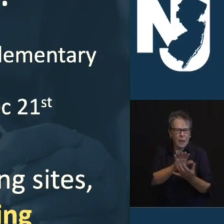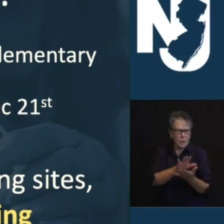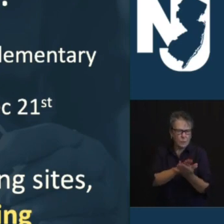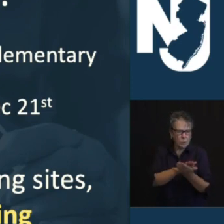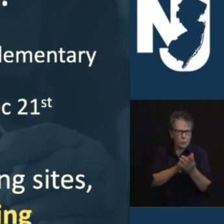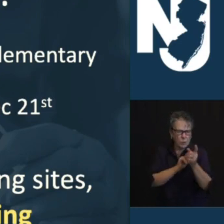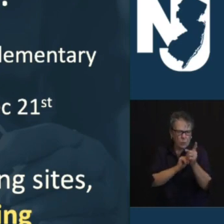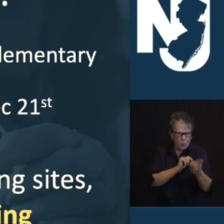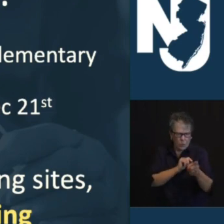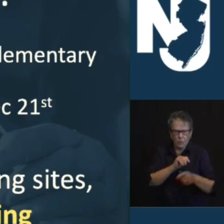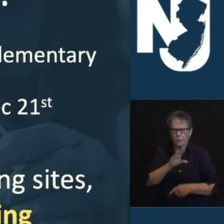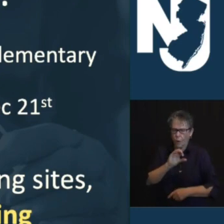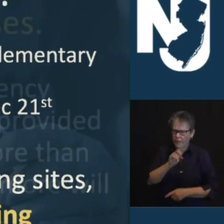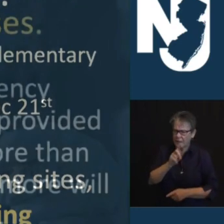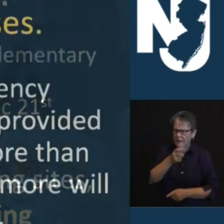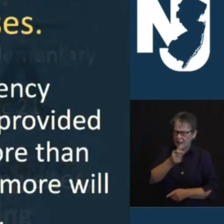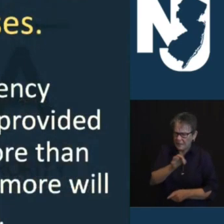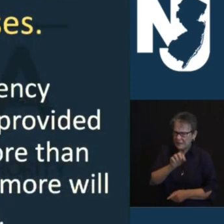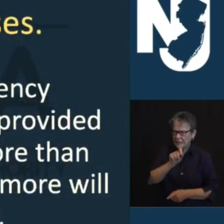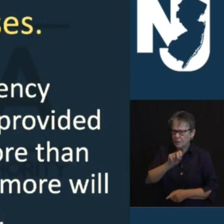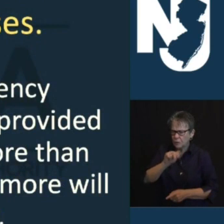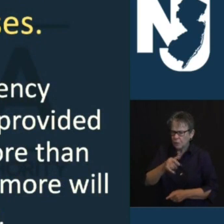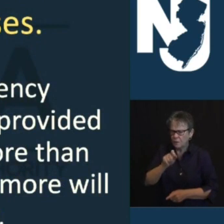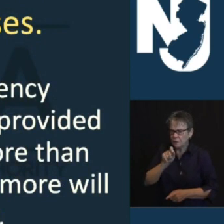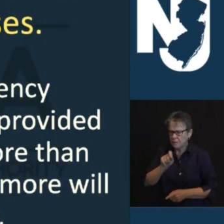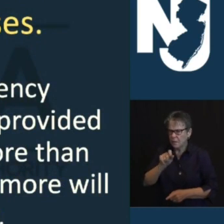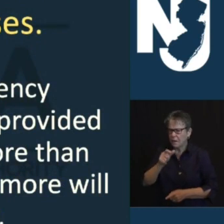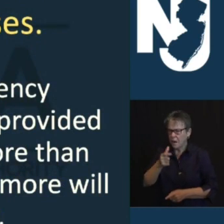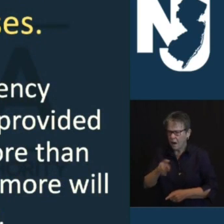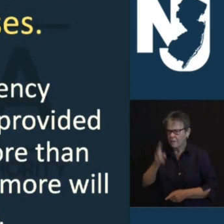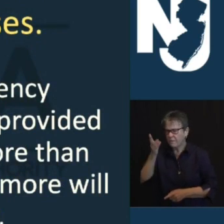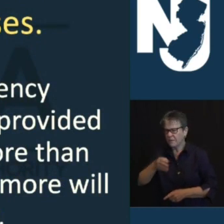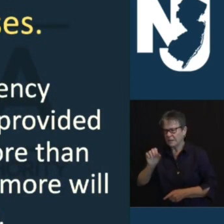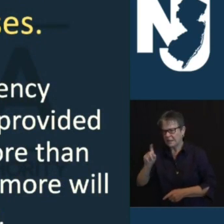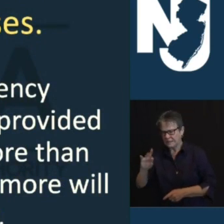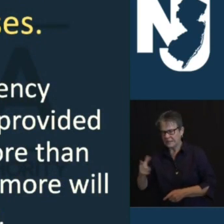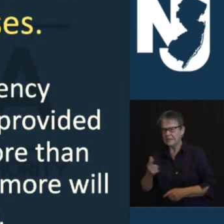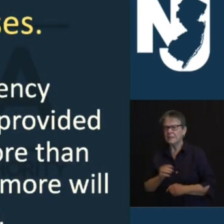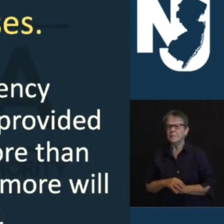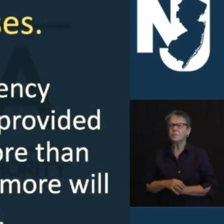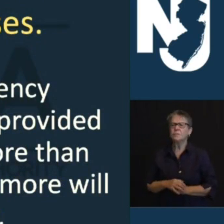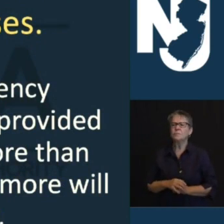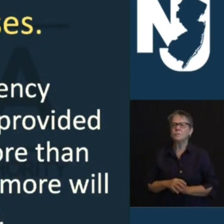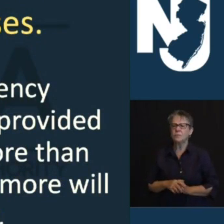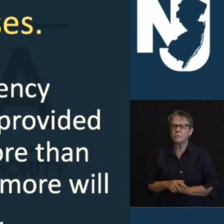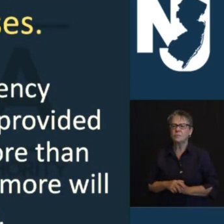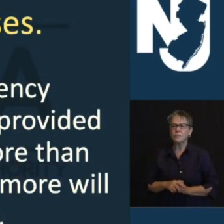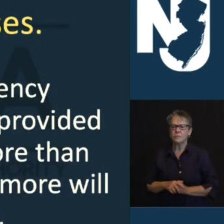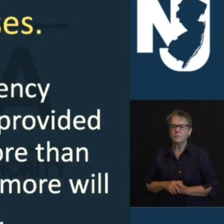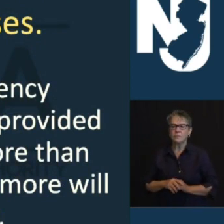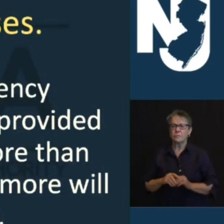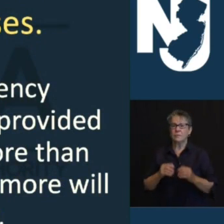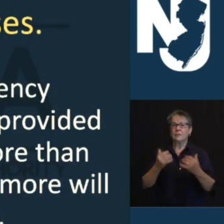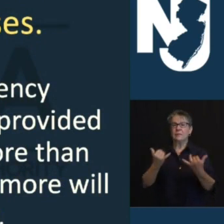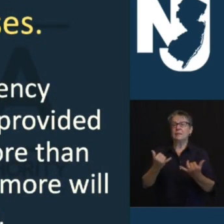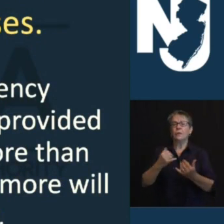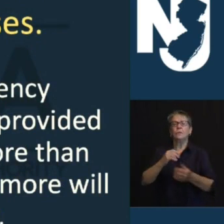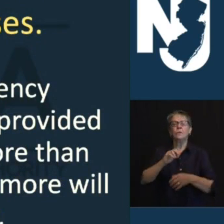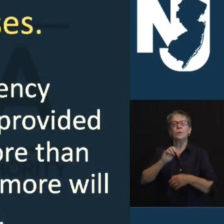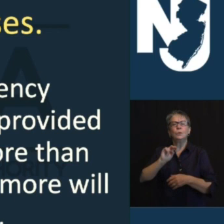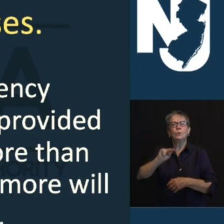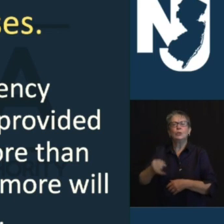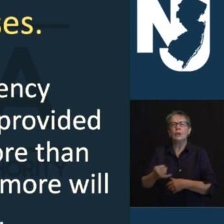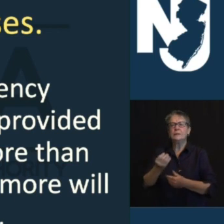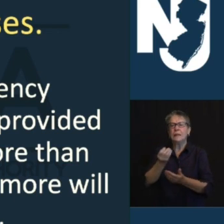covid19.nj.gov/testing. Next up, I want to lift up that the New Jersey Economic Development Authority has now exceeded